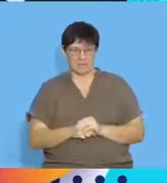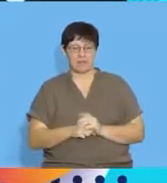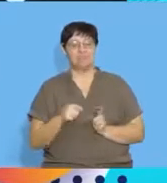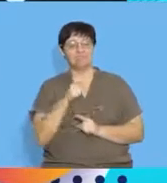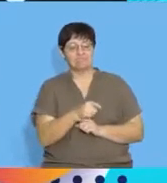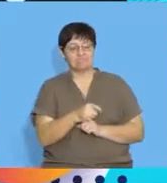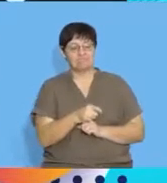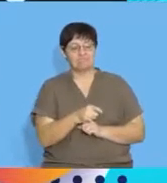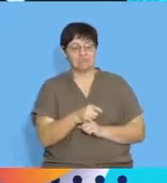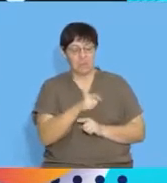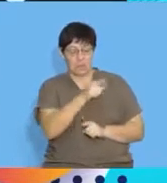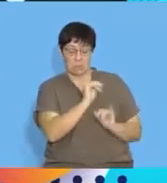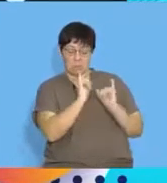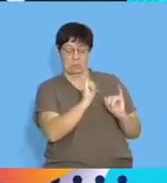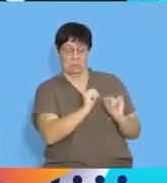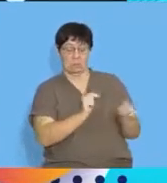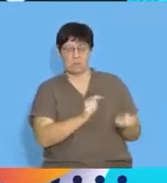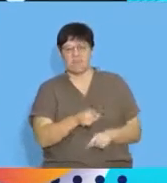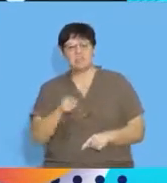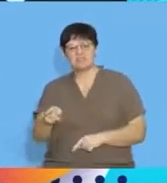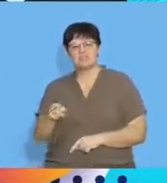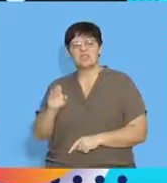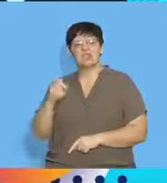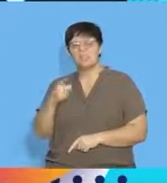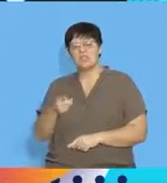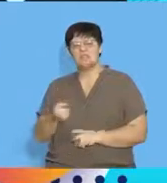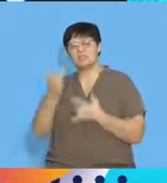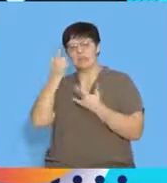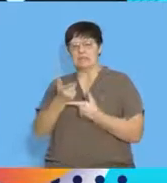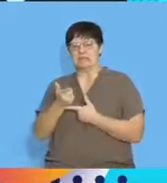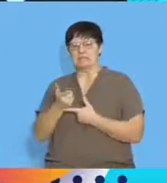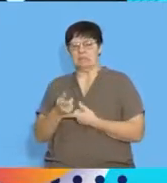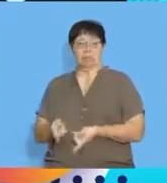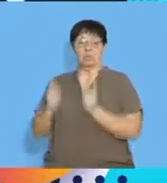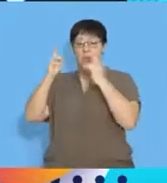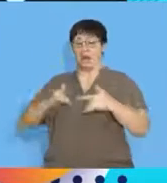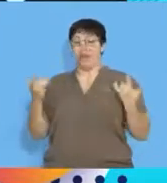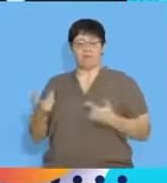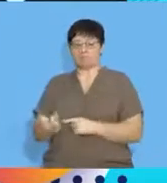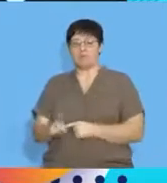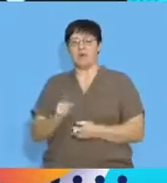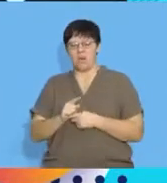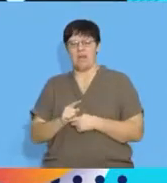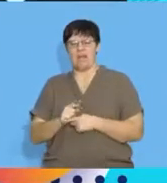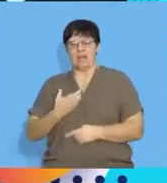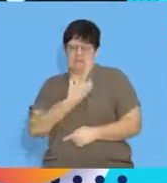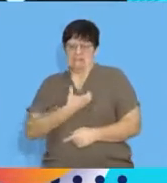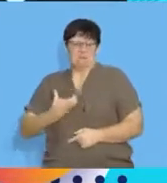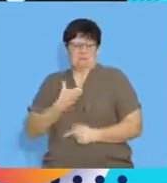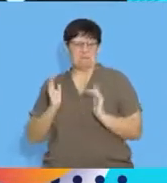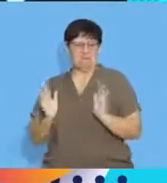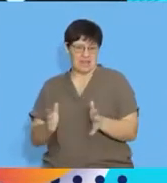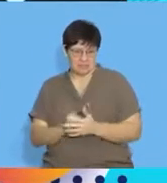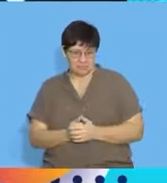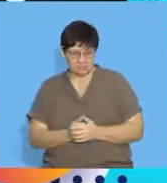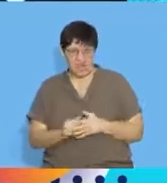are not as life-threatening. They can be a little bit uncomfortable, but they are quite easily treated if you do